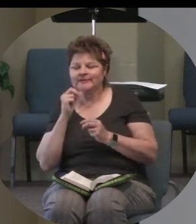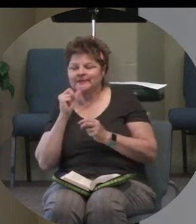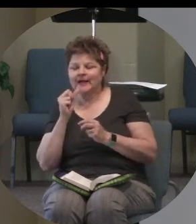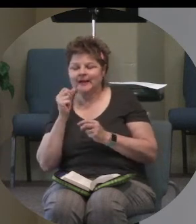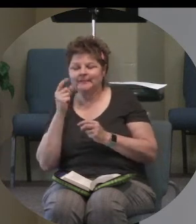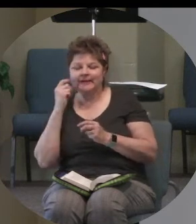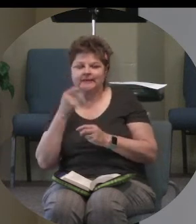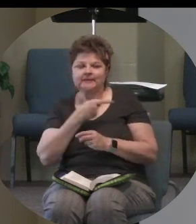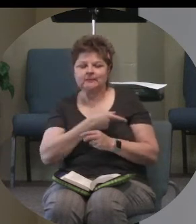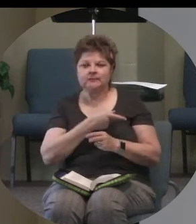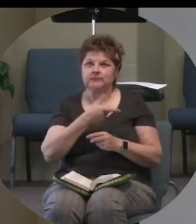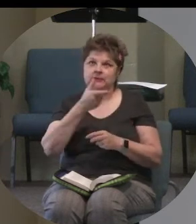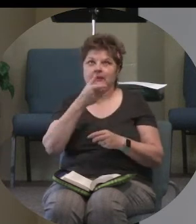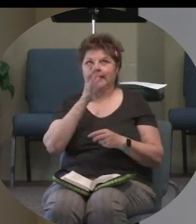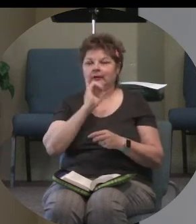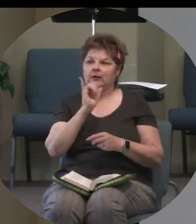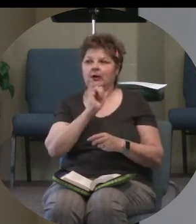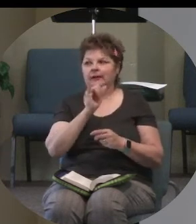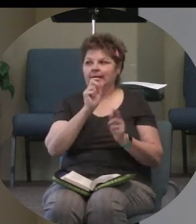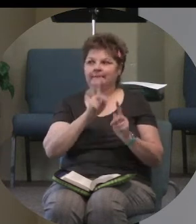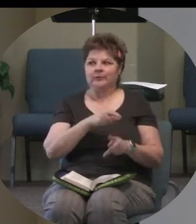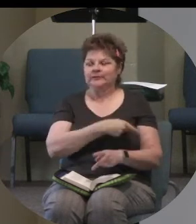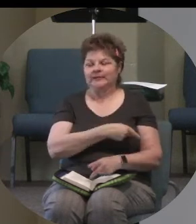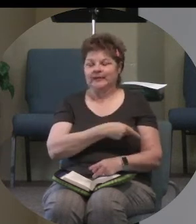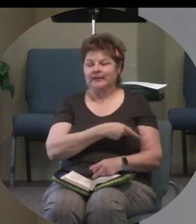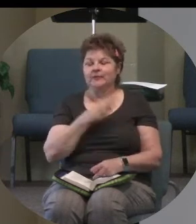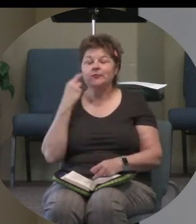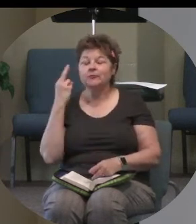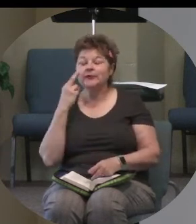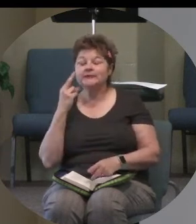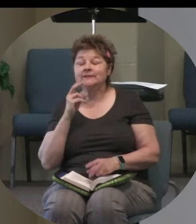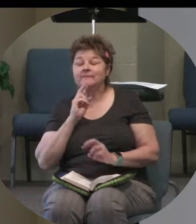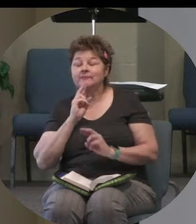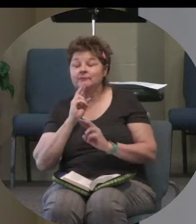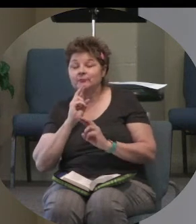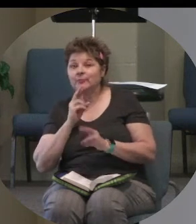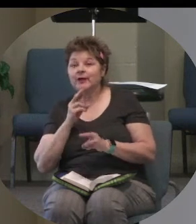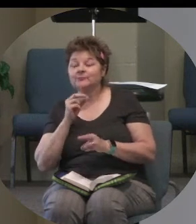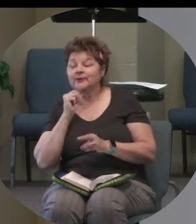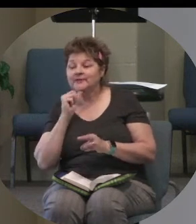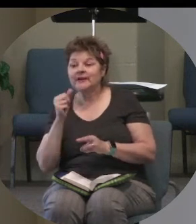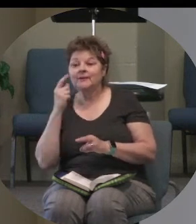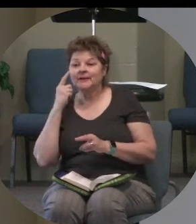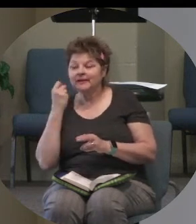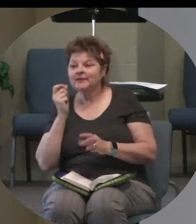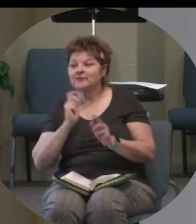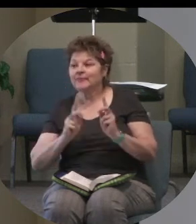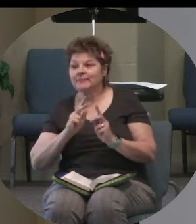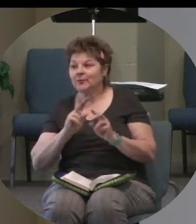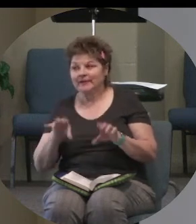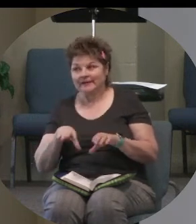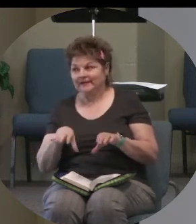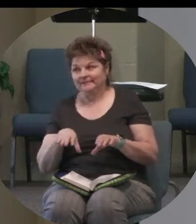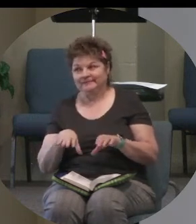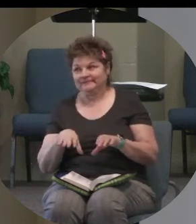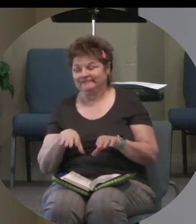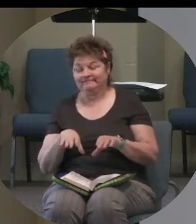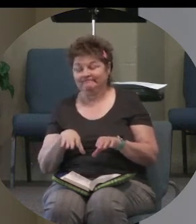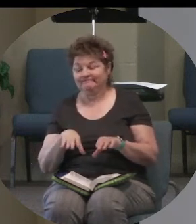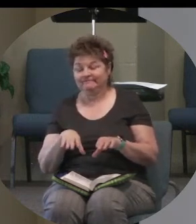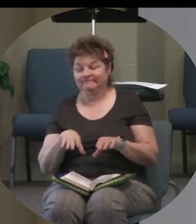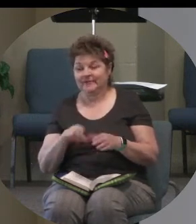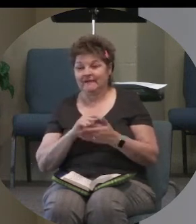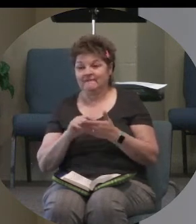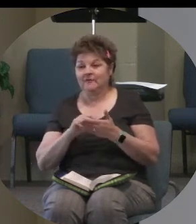Hezekiah was such a godly person. The reason for his response was not because anything that people had done.